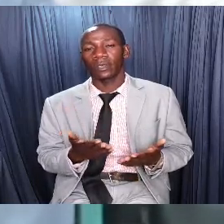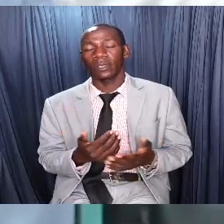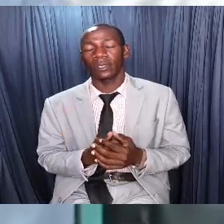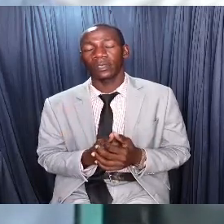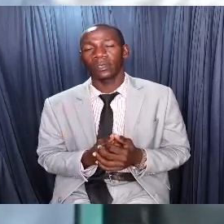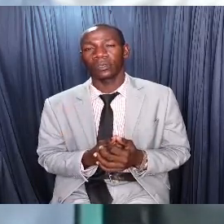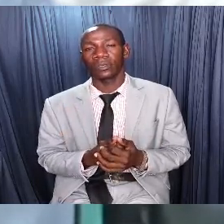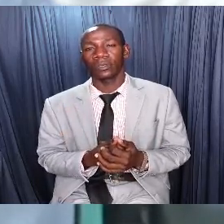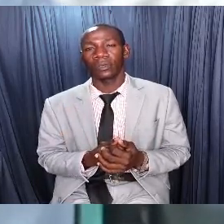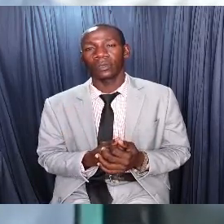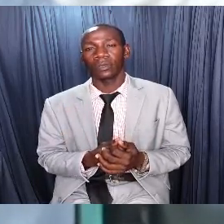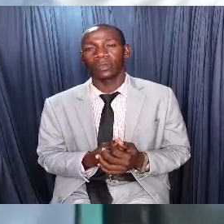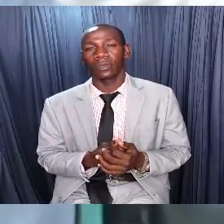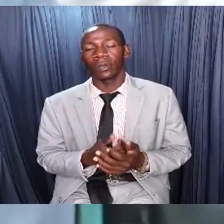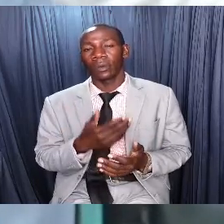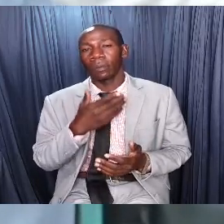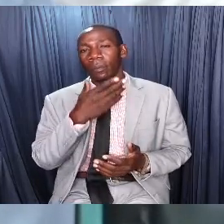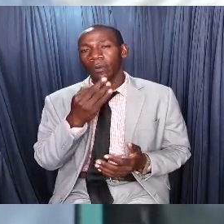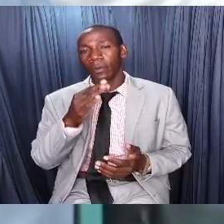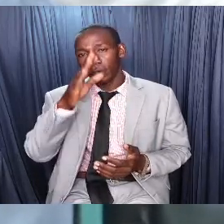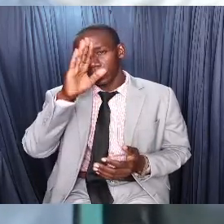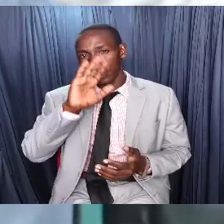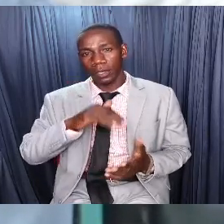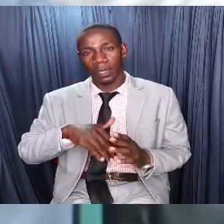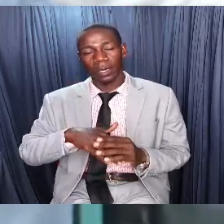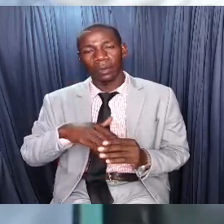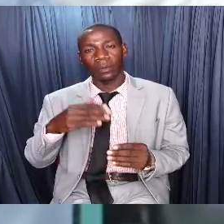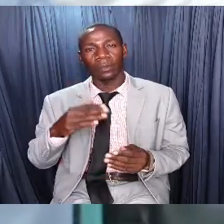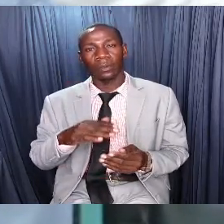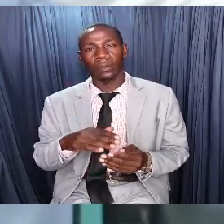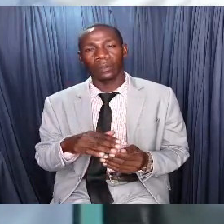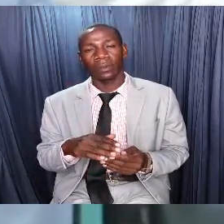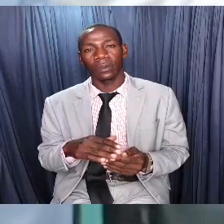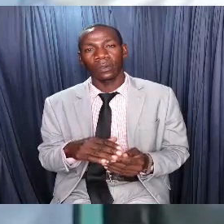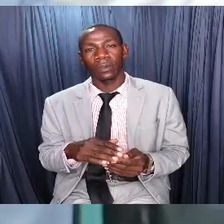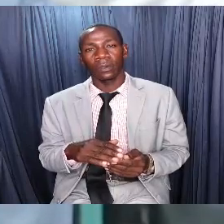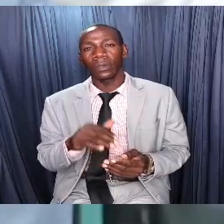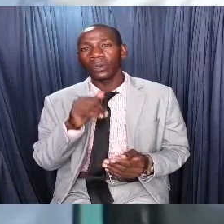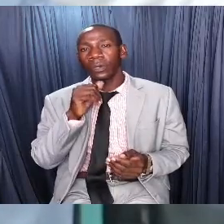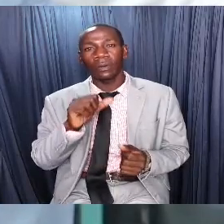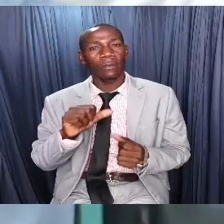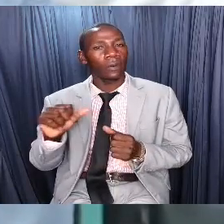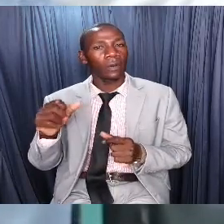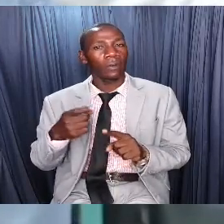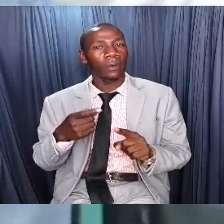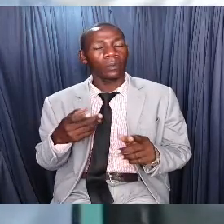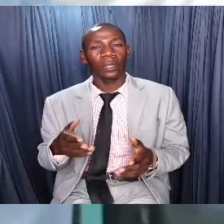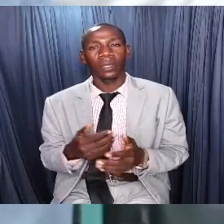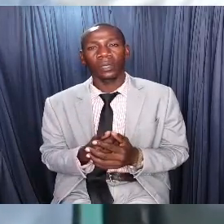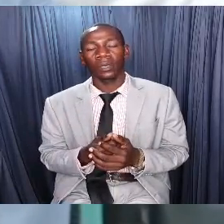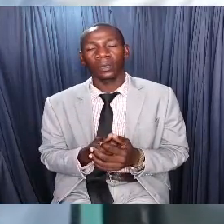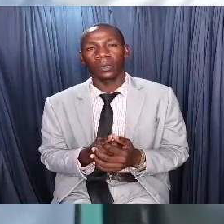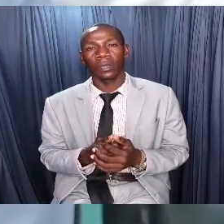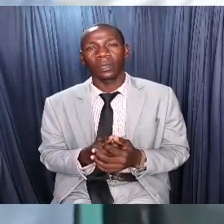service. Mtumishi ametoka nje kidogo. The servant of God has traveled somewhere. Mahali hayako mbali sana. Not far from here. Anarudi